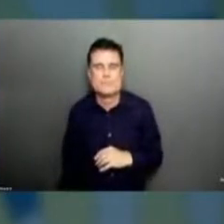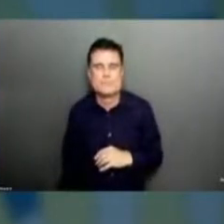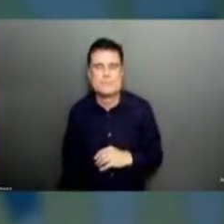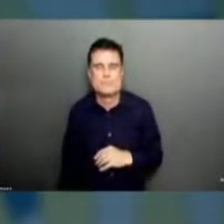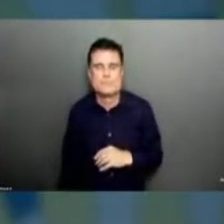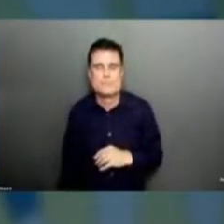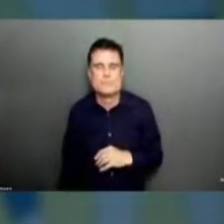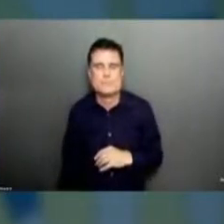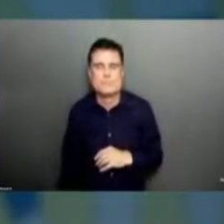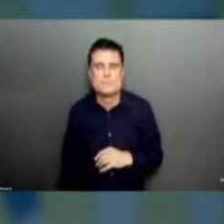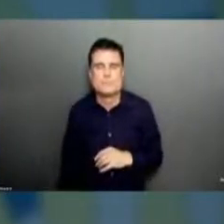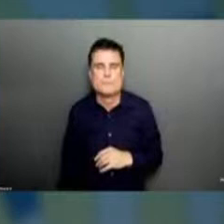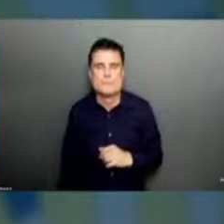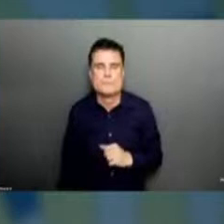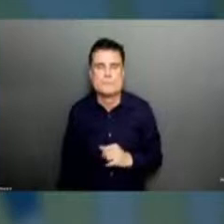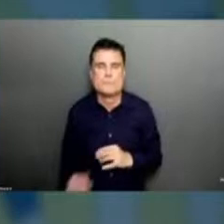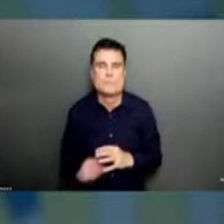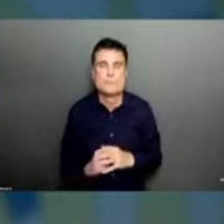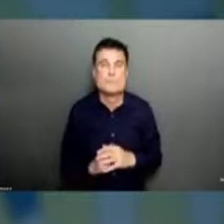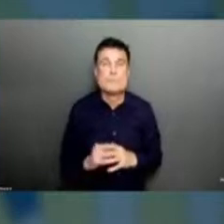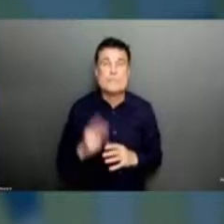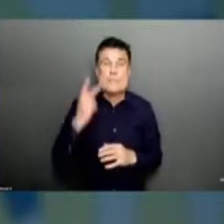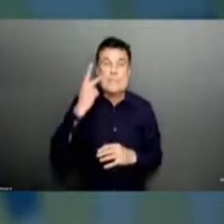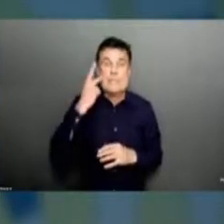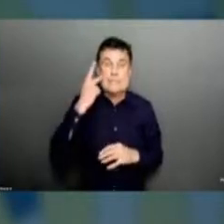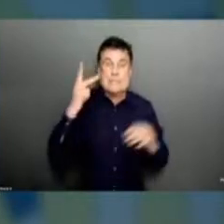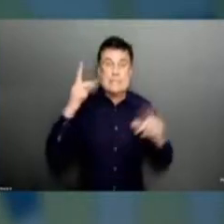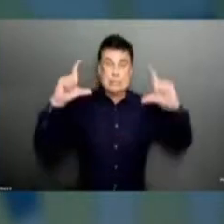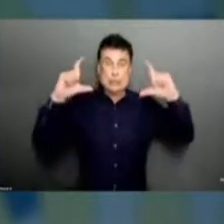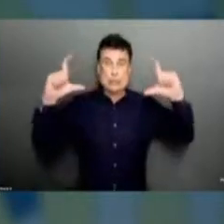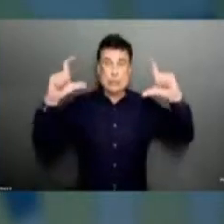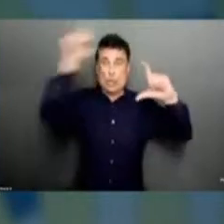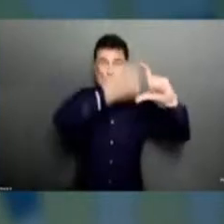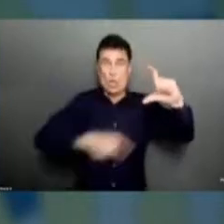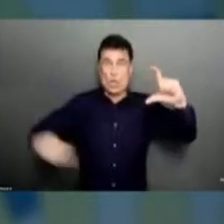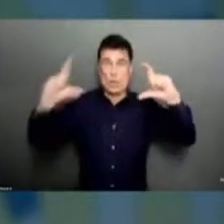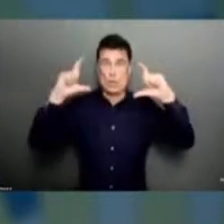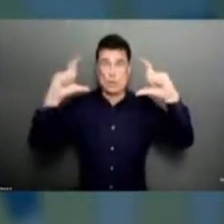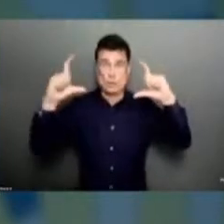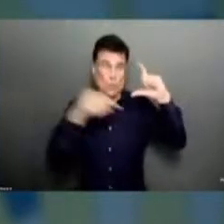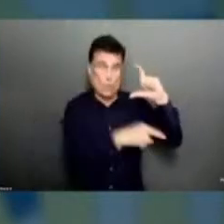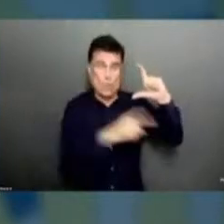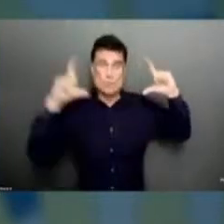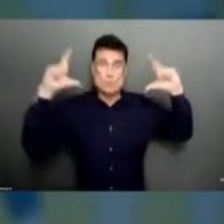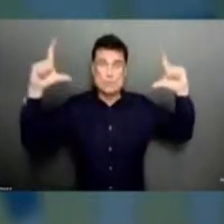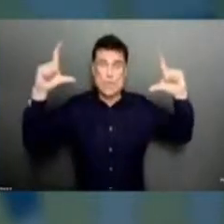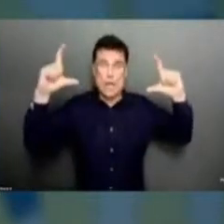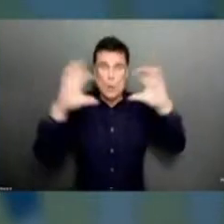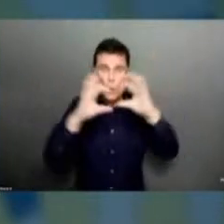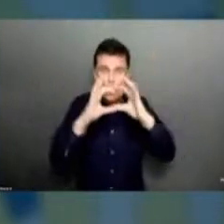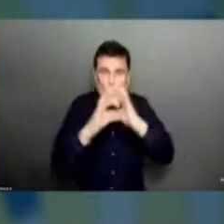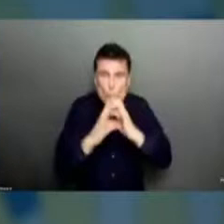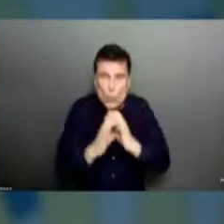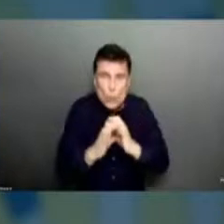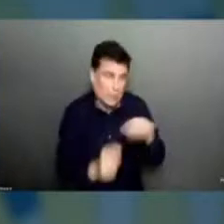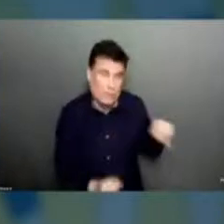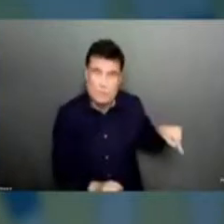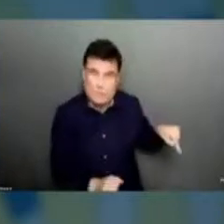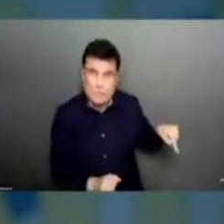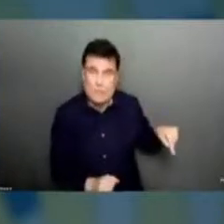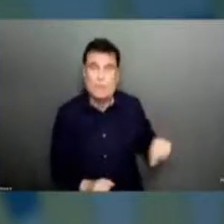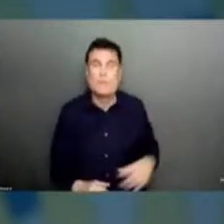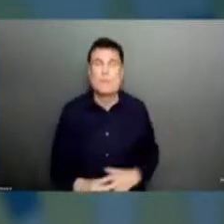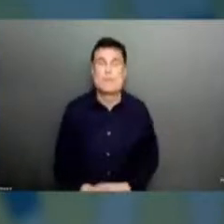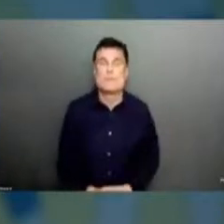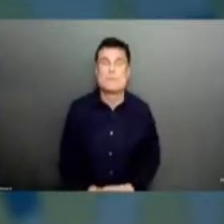over 120,000 school-age children, about 600 children or staff in the school system were